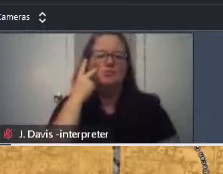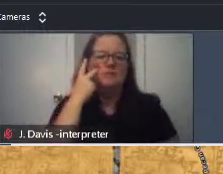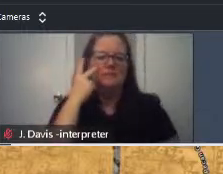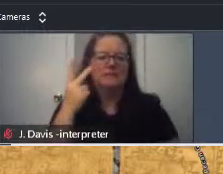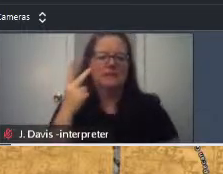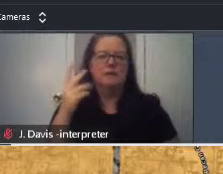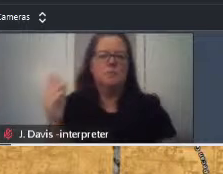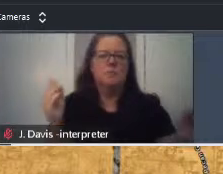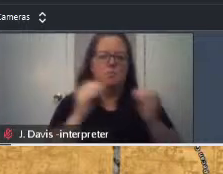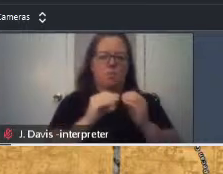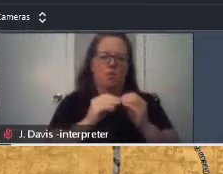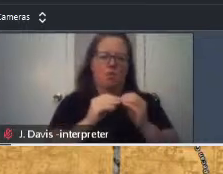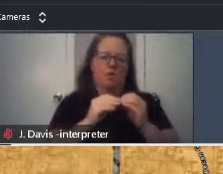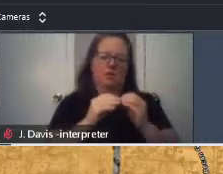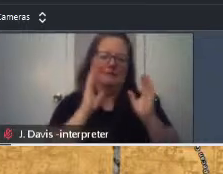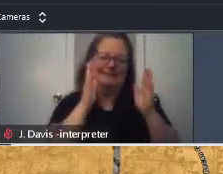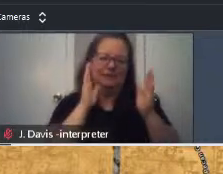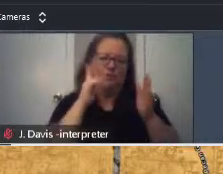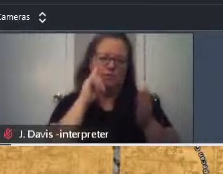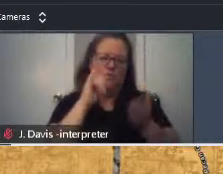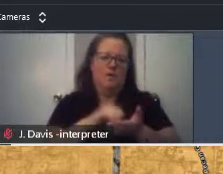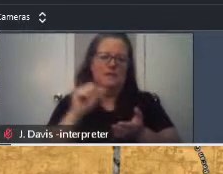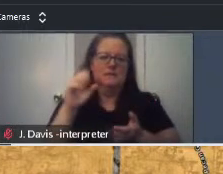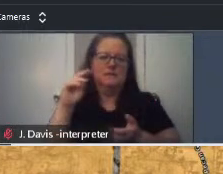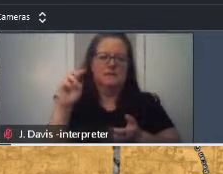Avenue corridor study to put more